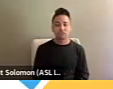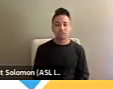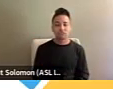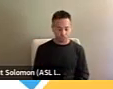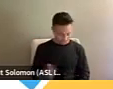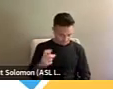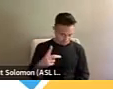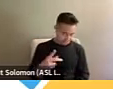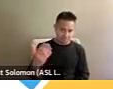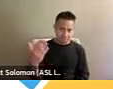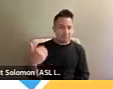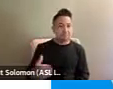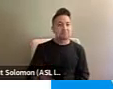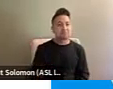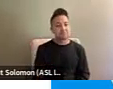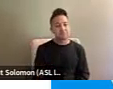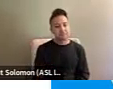Okay. So moving on.